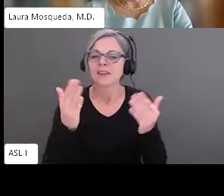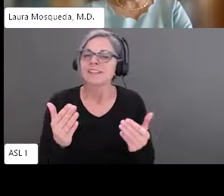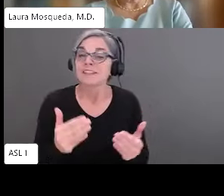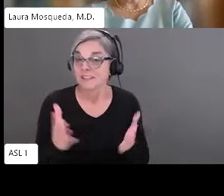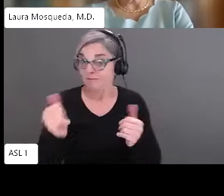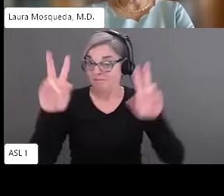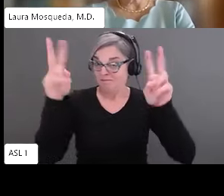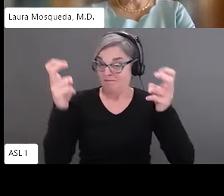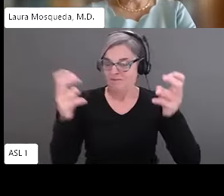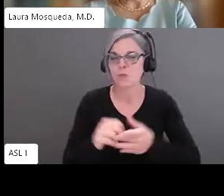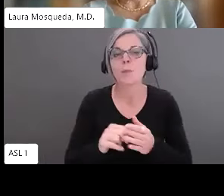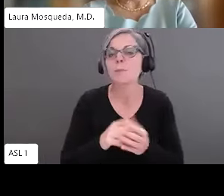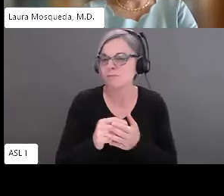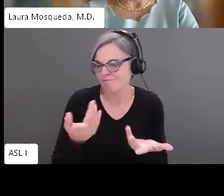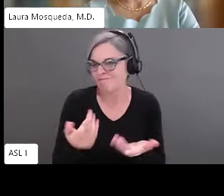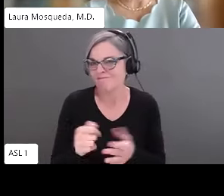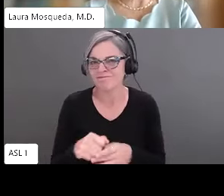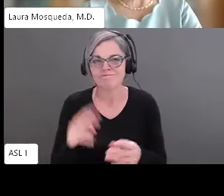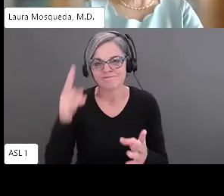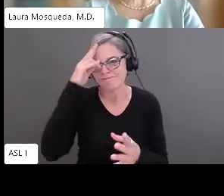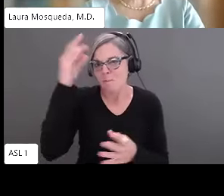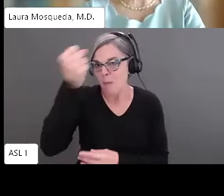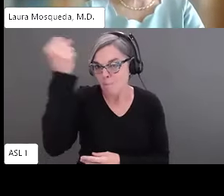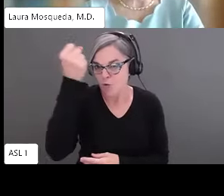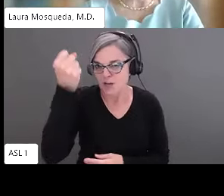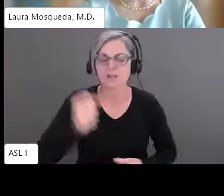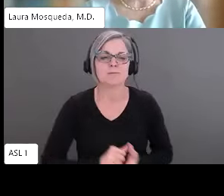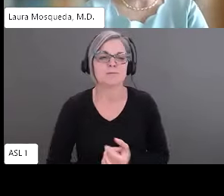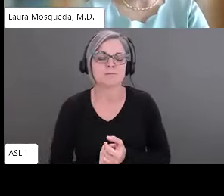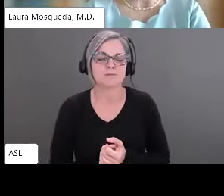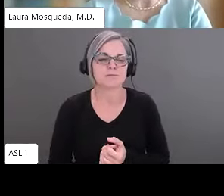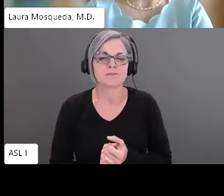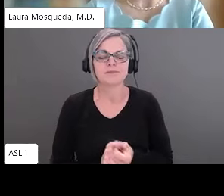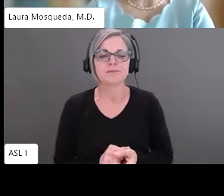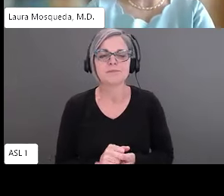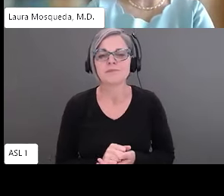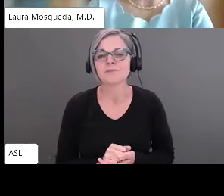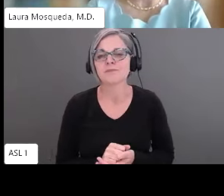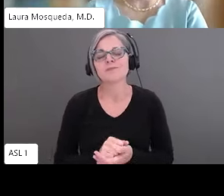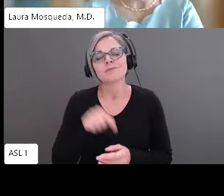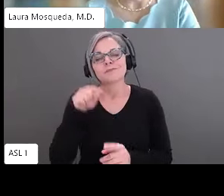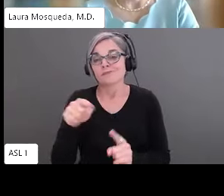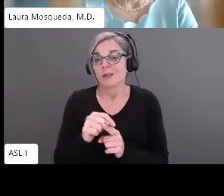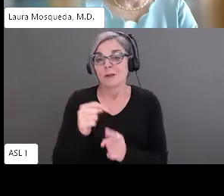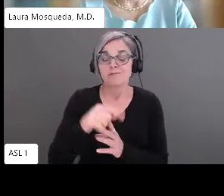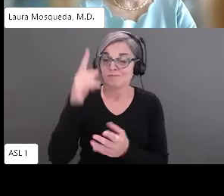The first thing is to just acknowledge there's a lot of different reasons people can have problems with their memory.